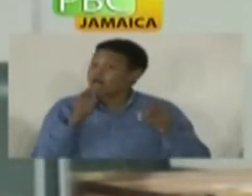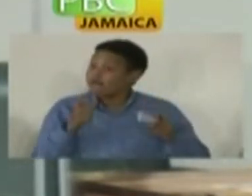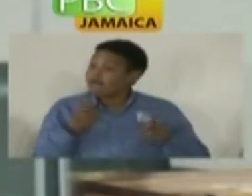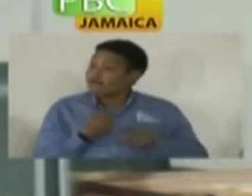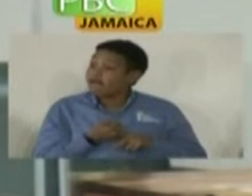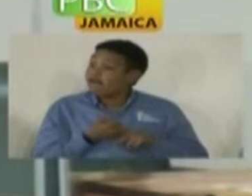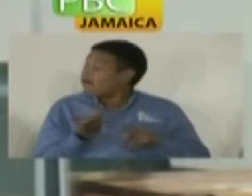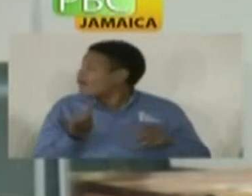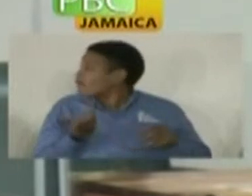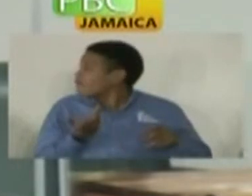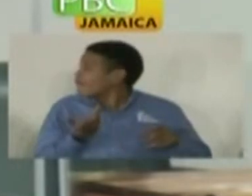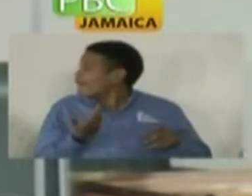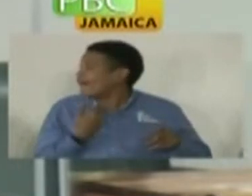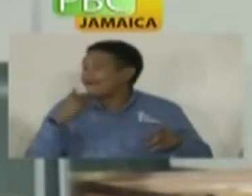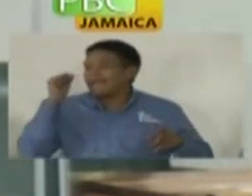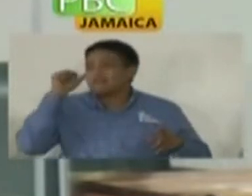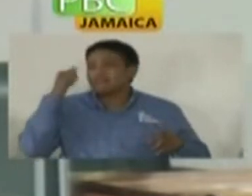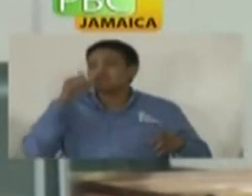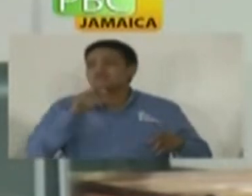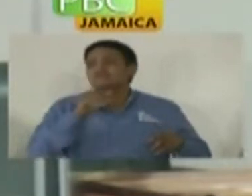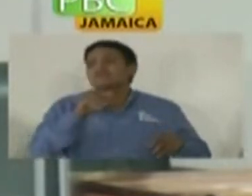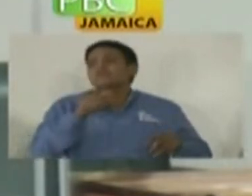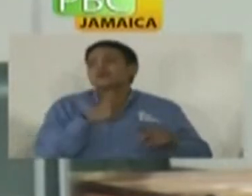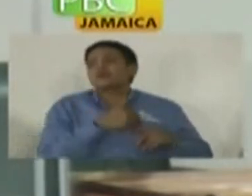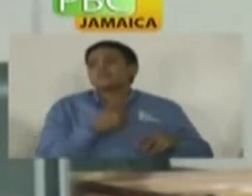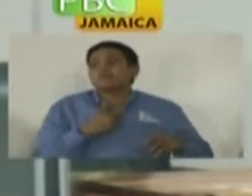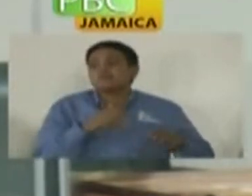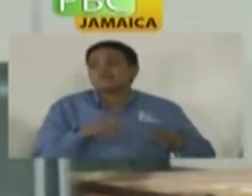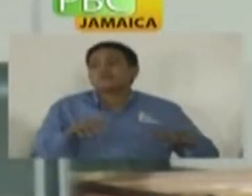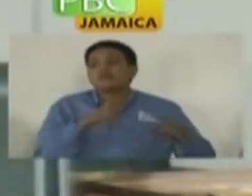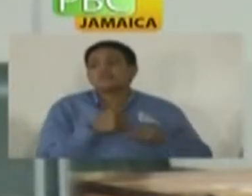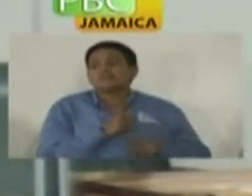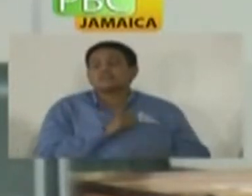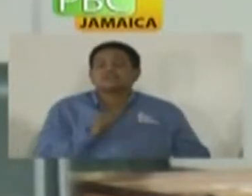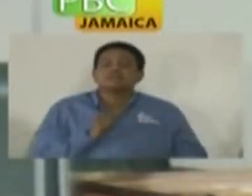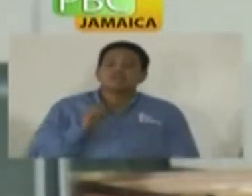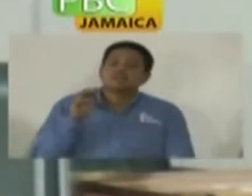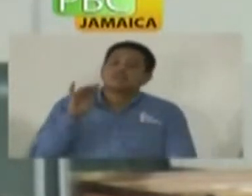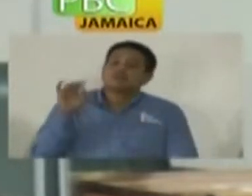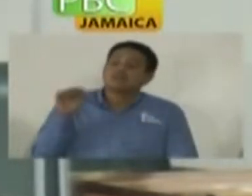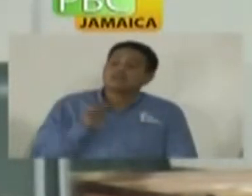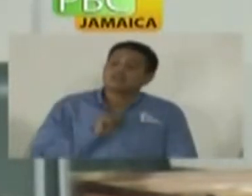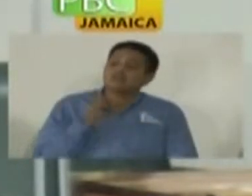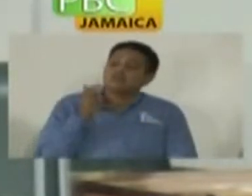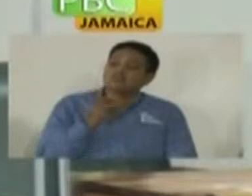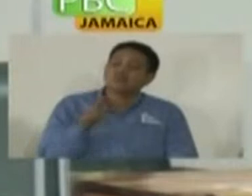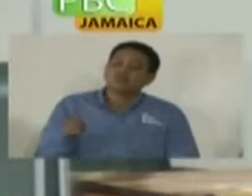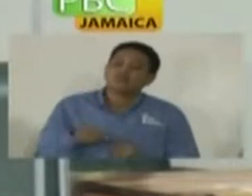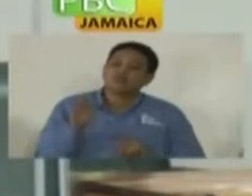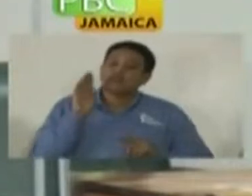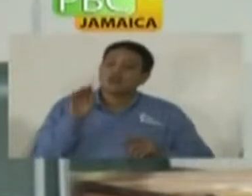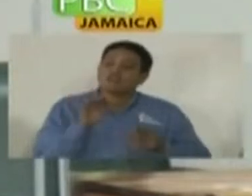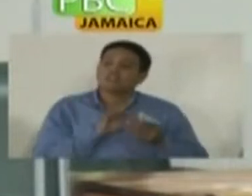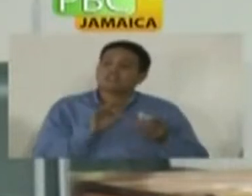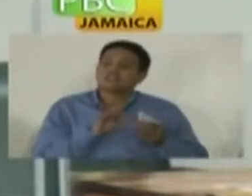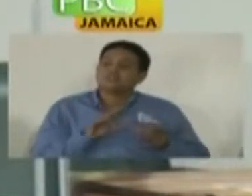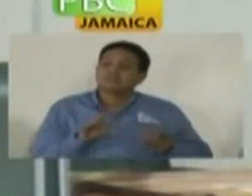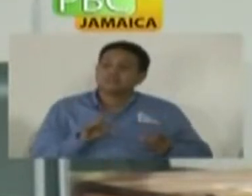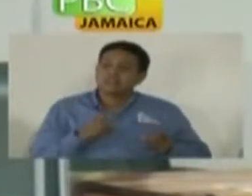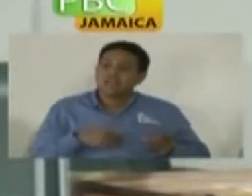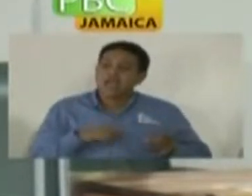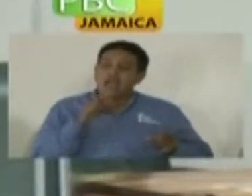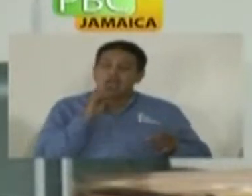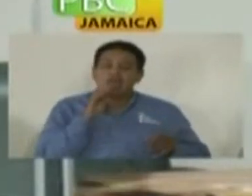is, as I remind my colleague, Senator Motley, that I wasn't here when everybody was speaking. I'm addressing some